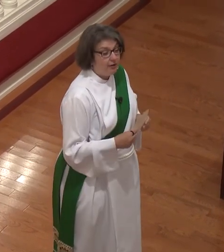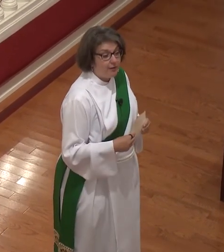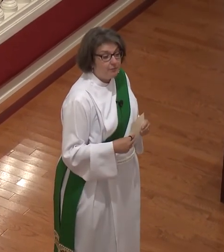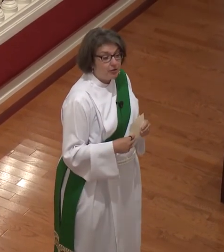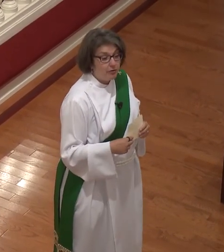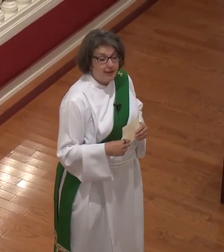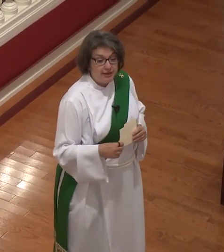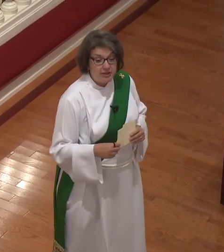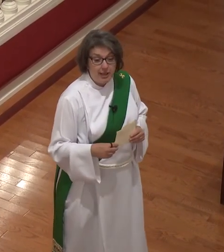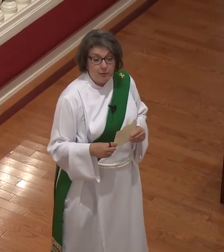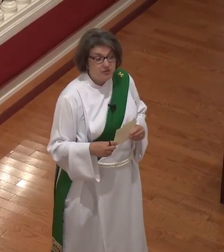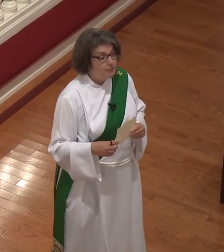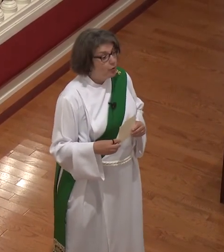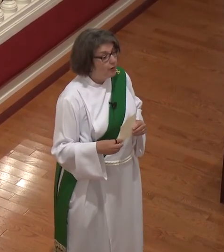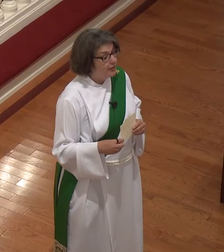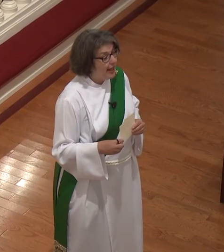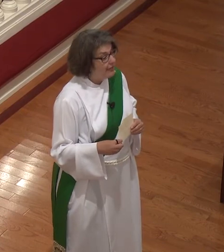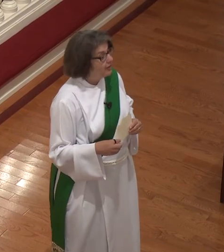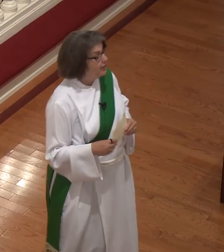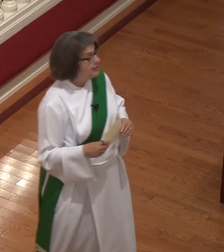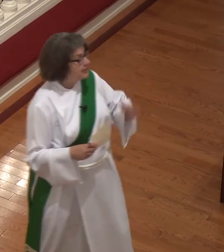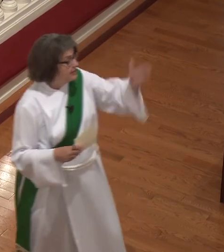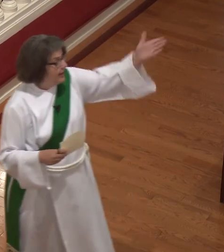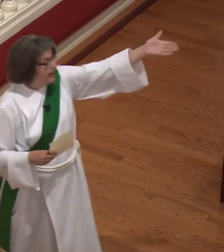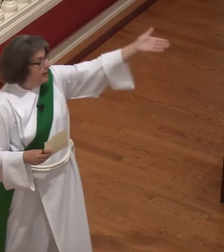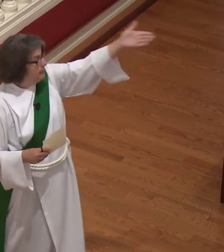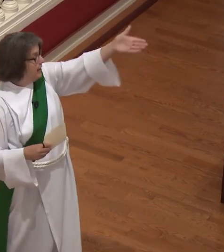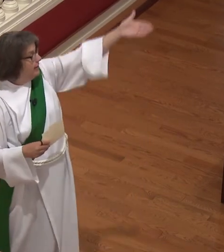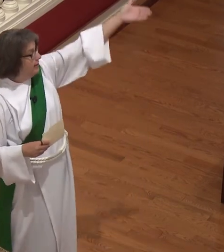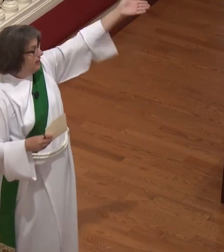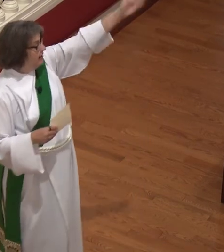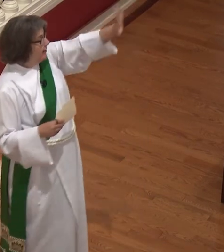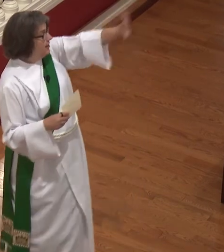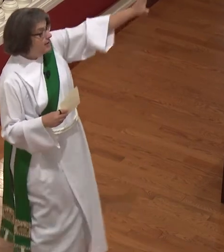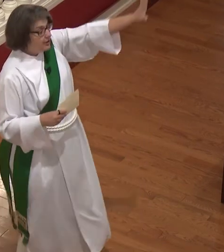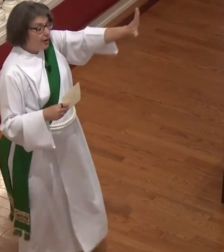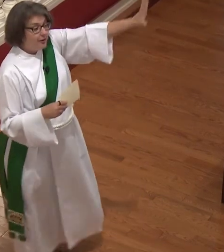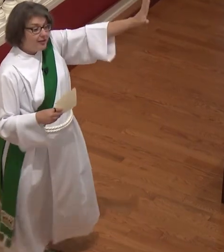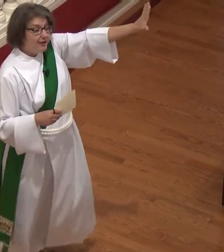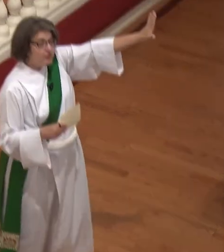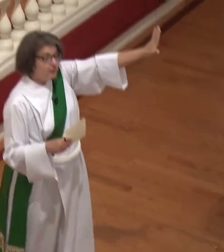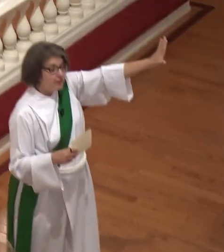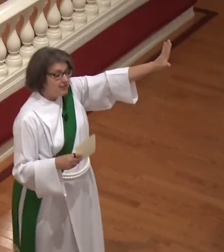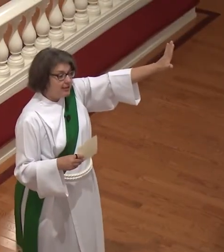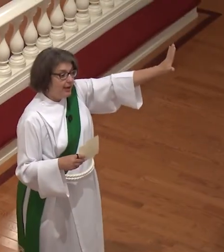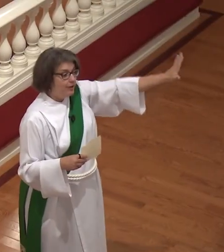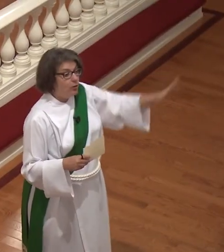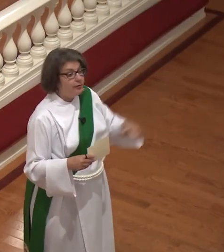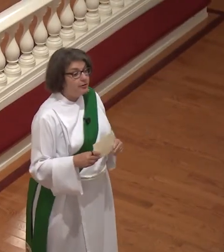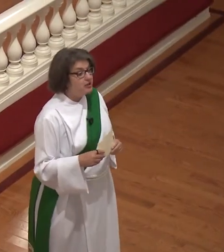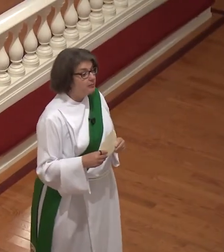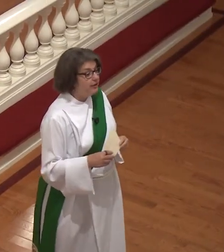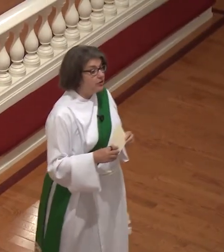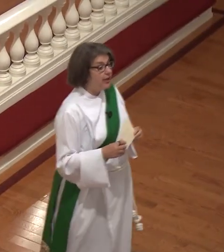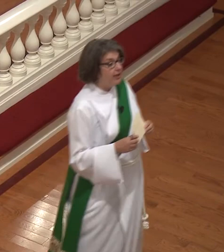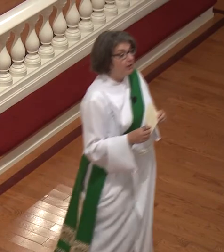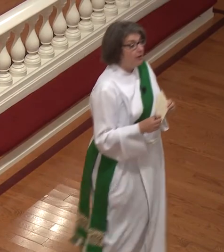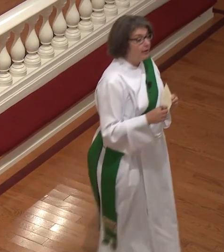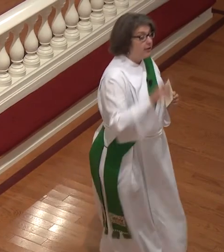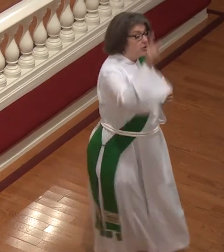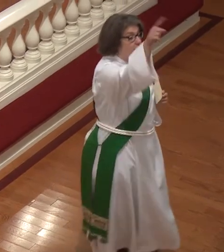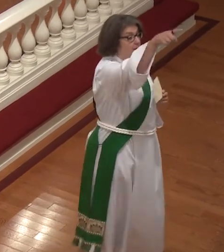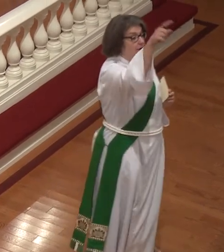If you'd like to help support that, there is a sign up in the narthex over to the side, or you can speak to